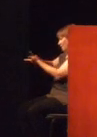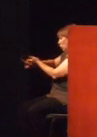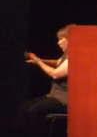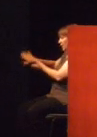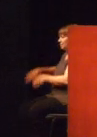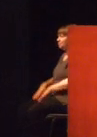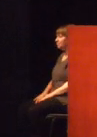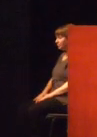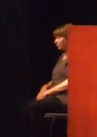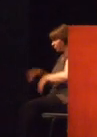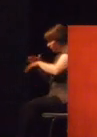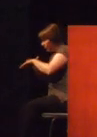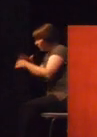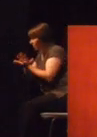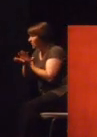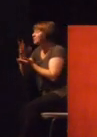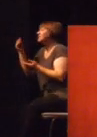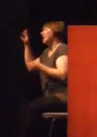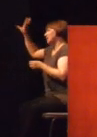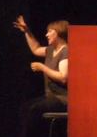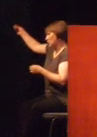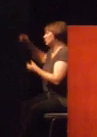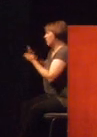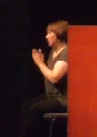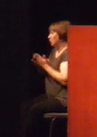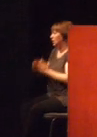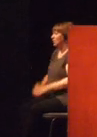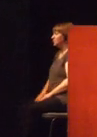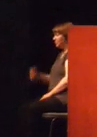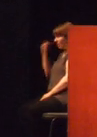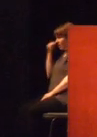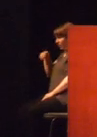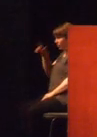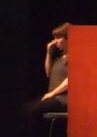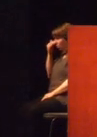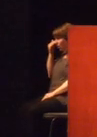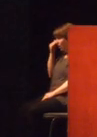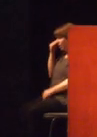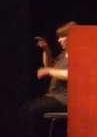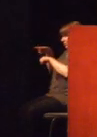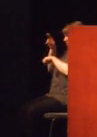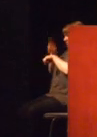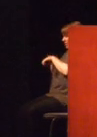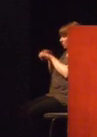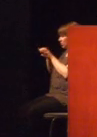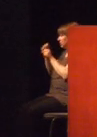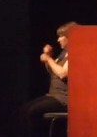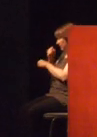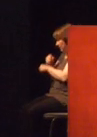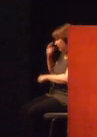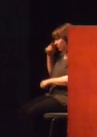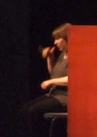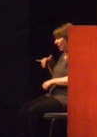both to them both on campus and in the community. If you're aware of the national statistics on college-age students and